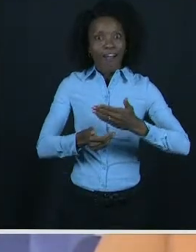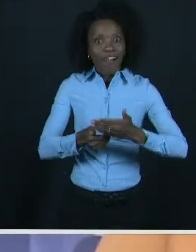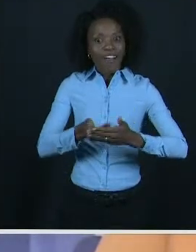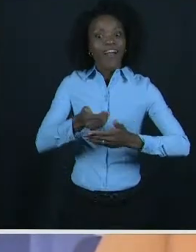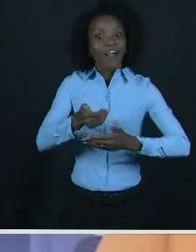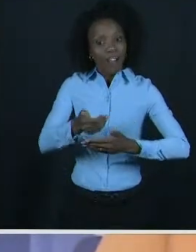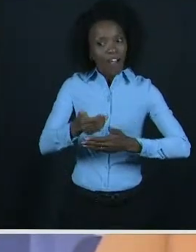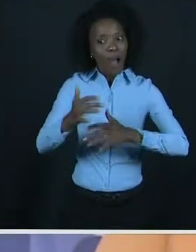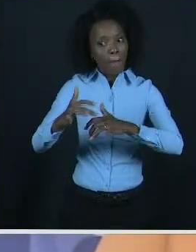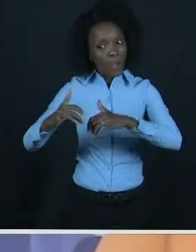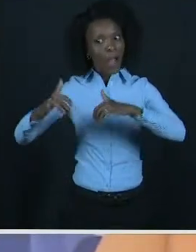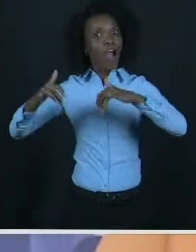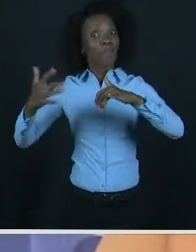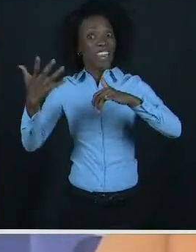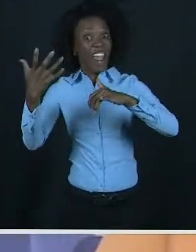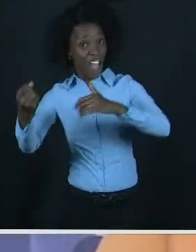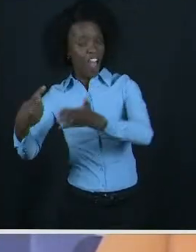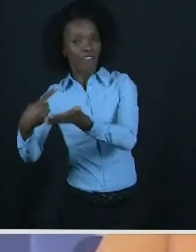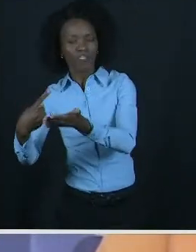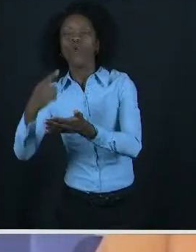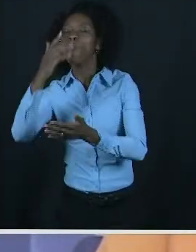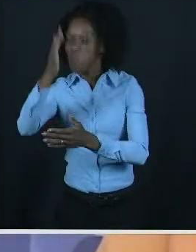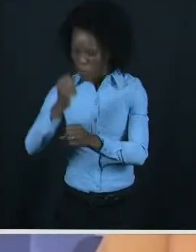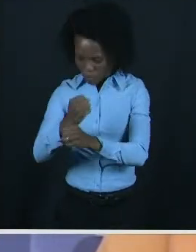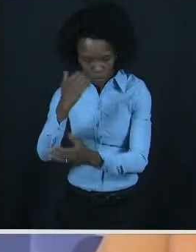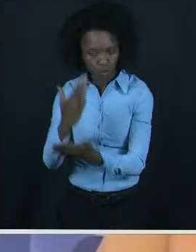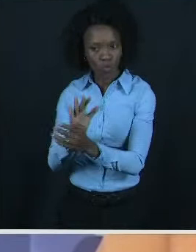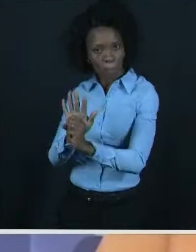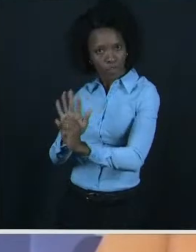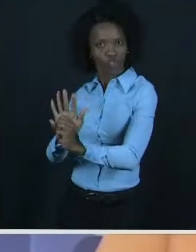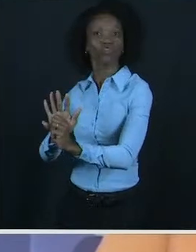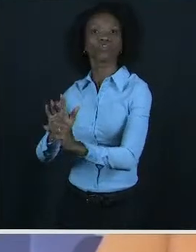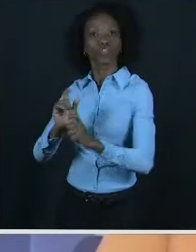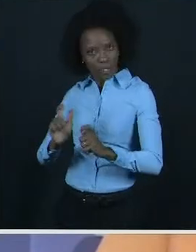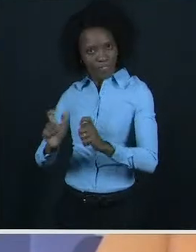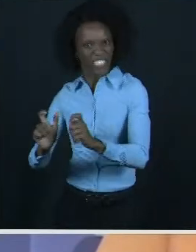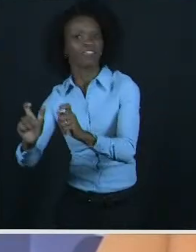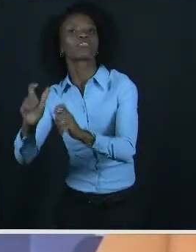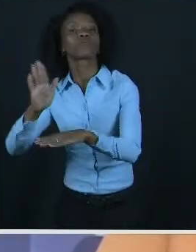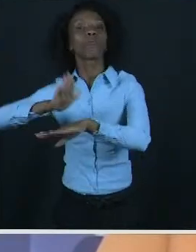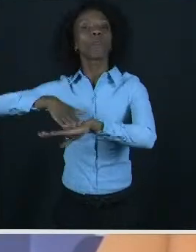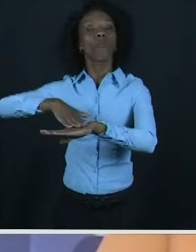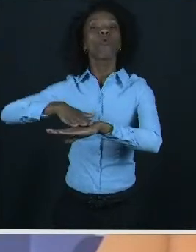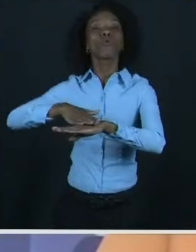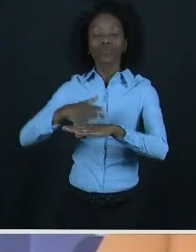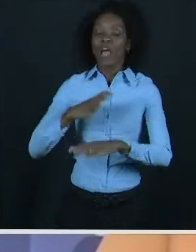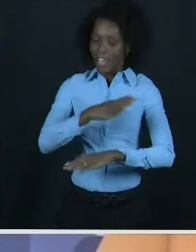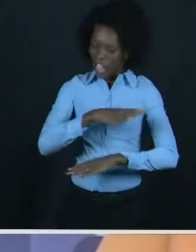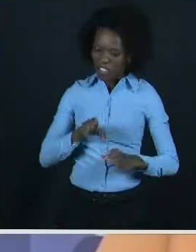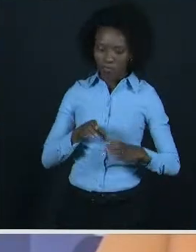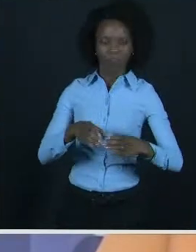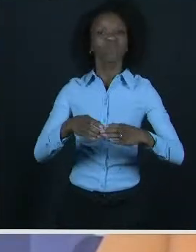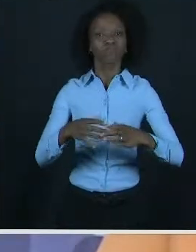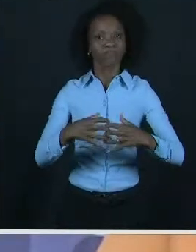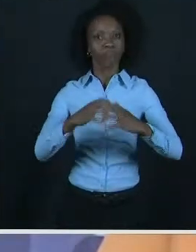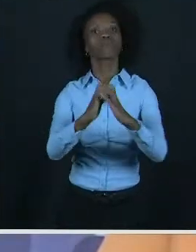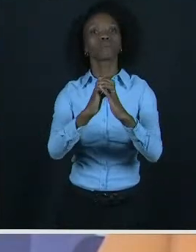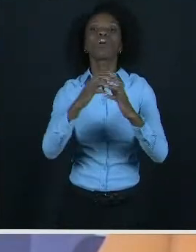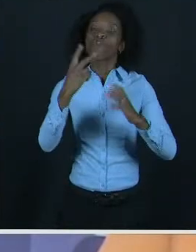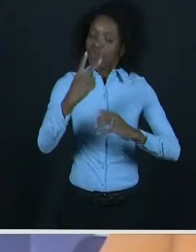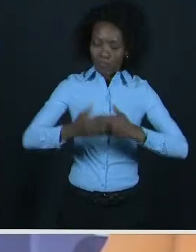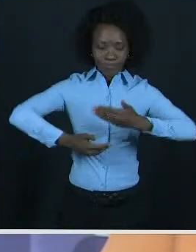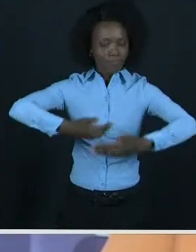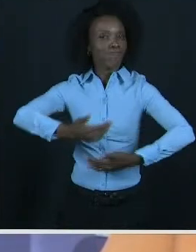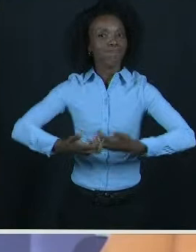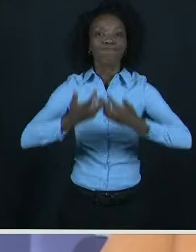Parliament, we will make sure that we move quicker. We have the council set up and the full machinery set